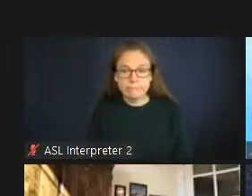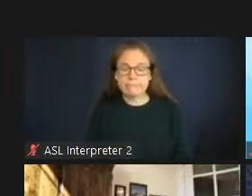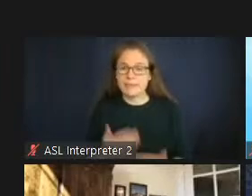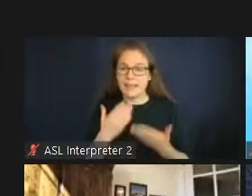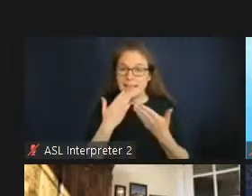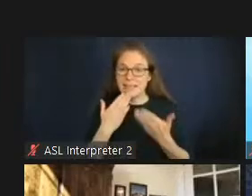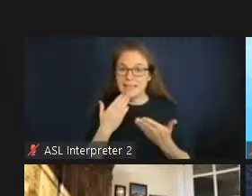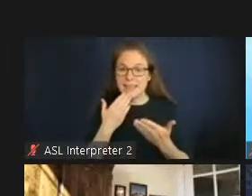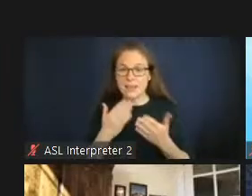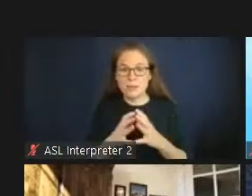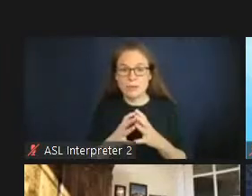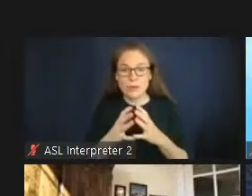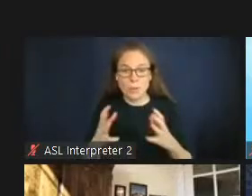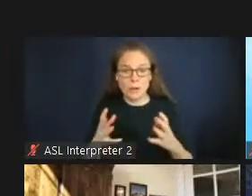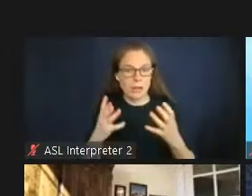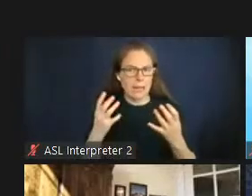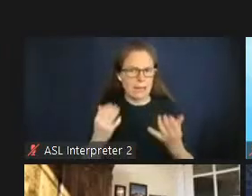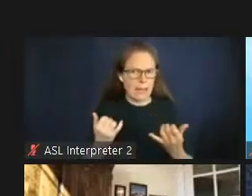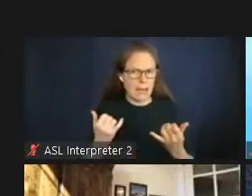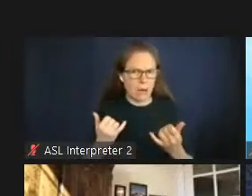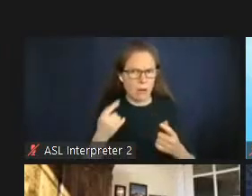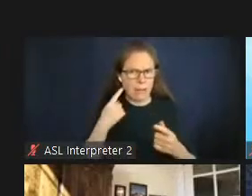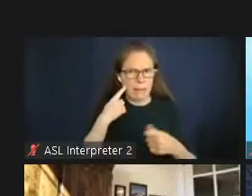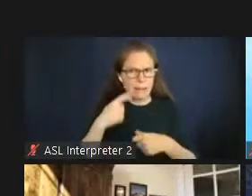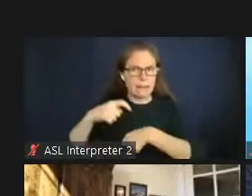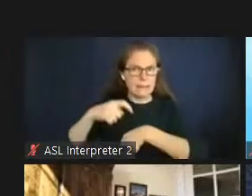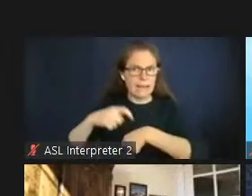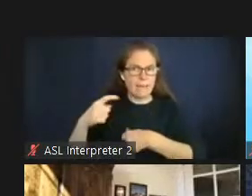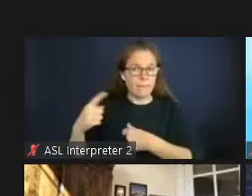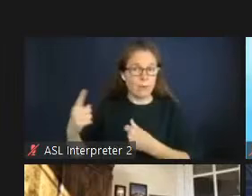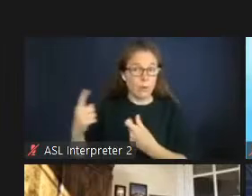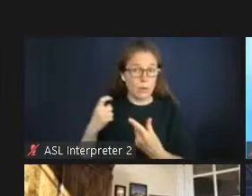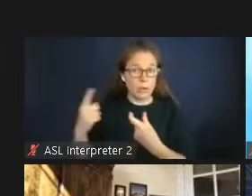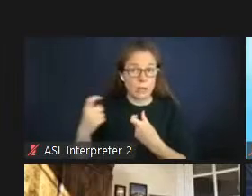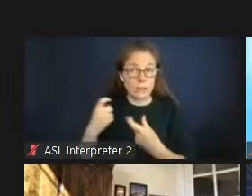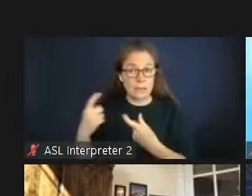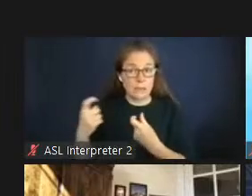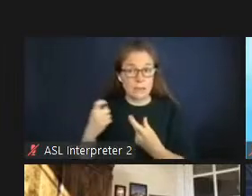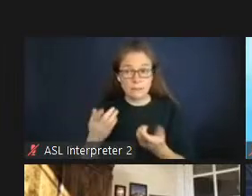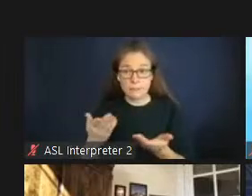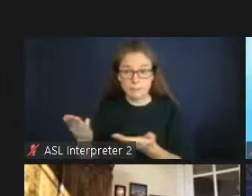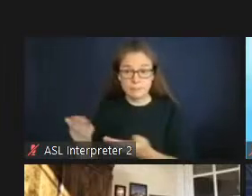And then I think we're now at the time for questions and discussion.